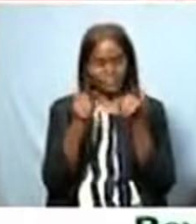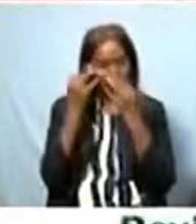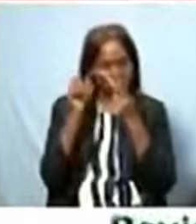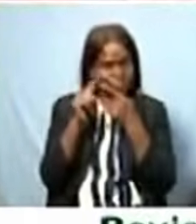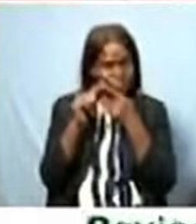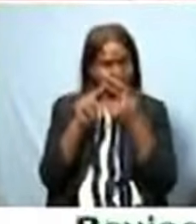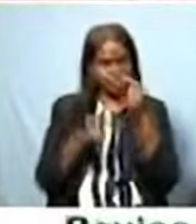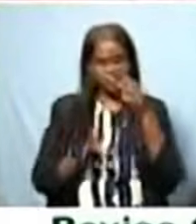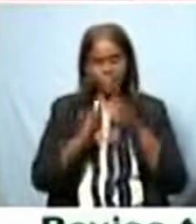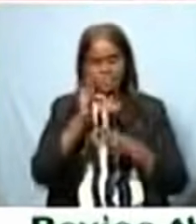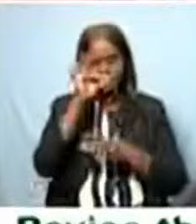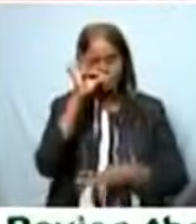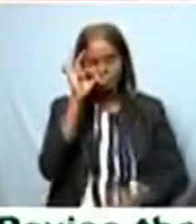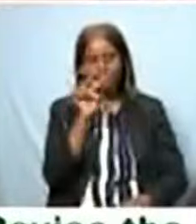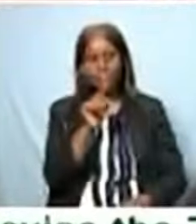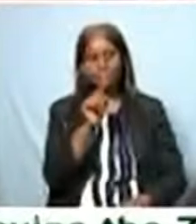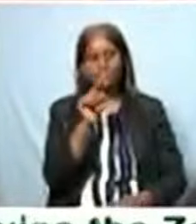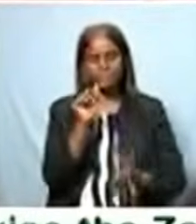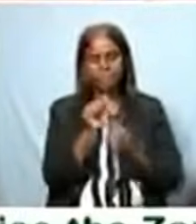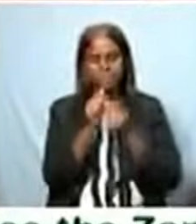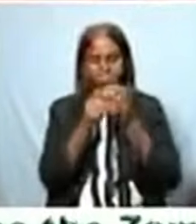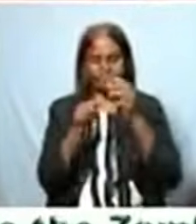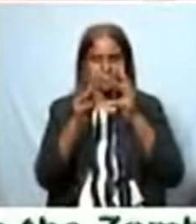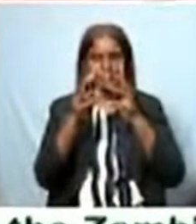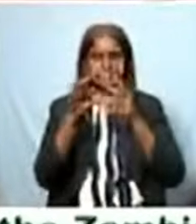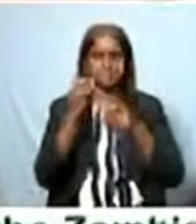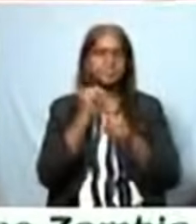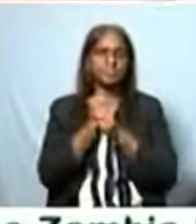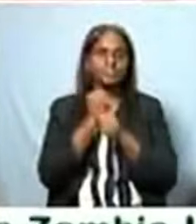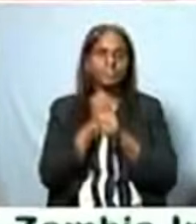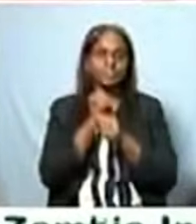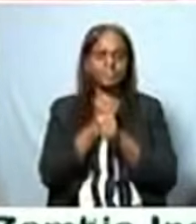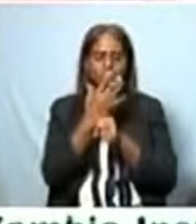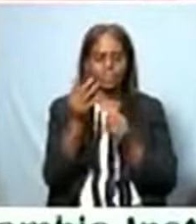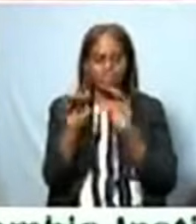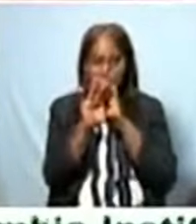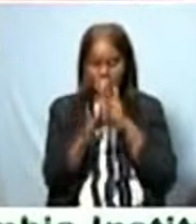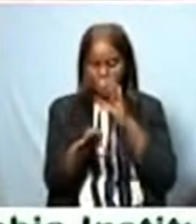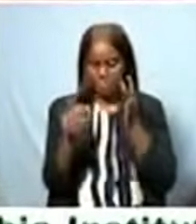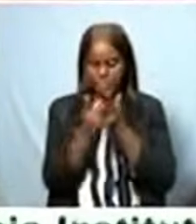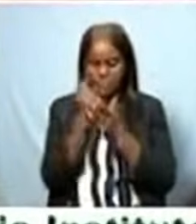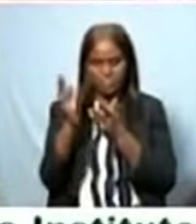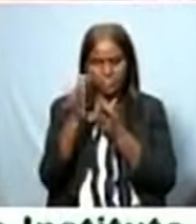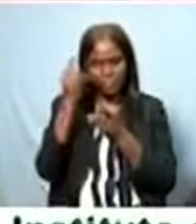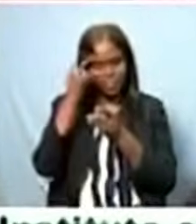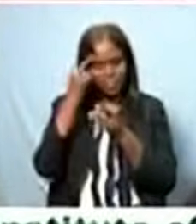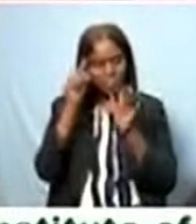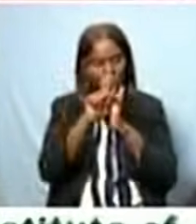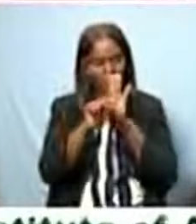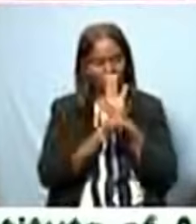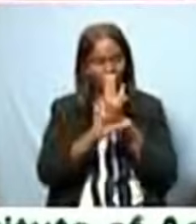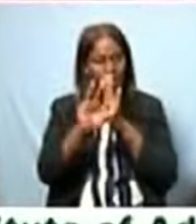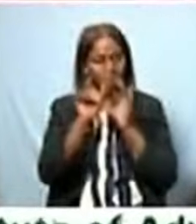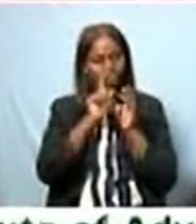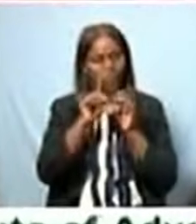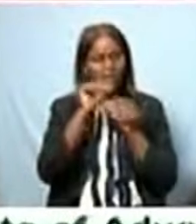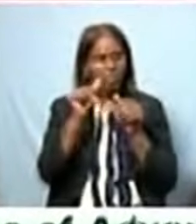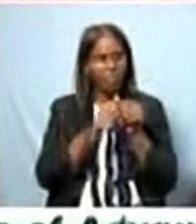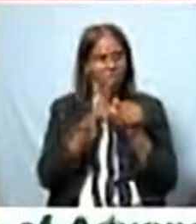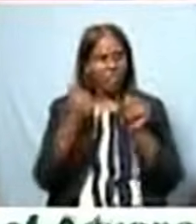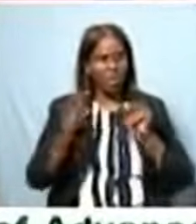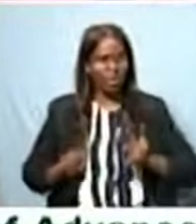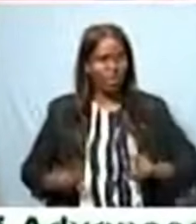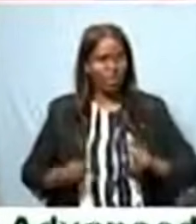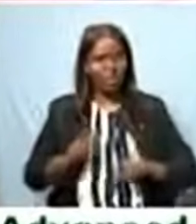the spirit and the way of doing things under the New Dawn government's policy that every